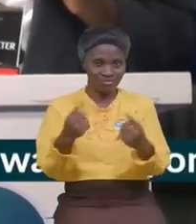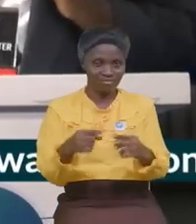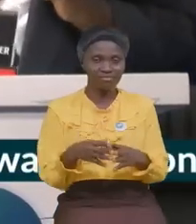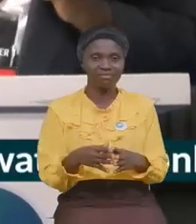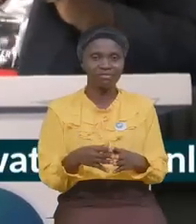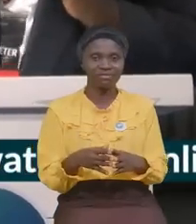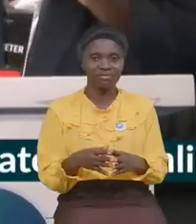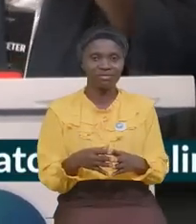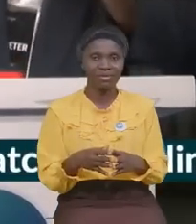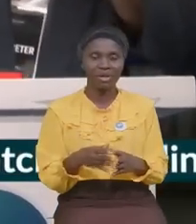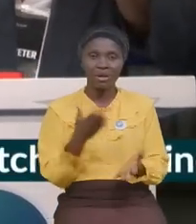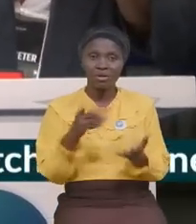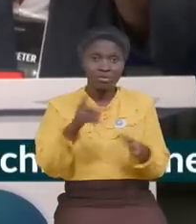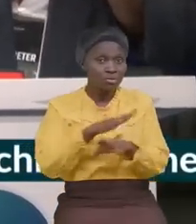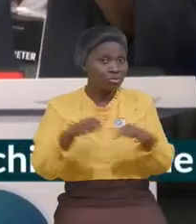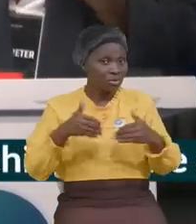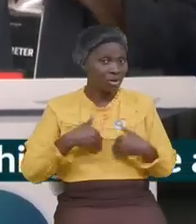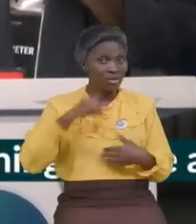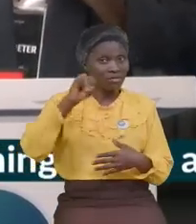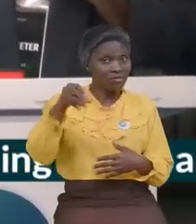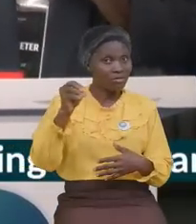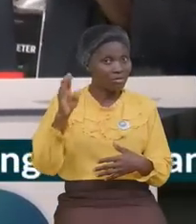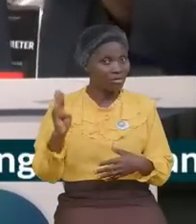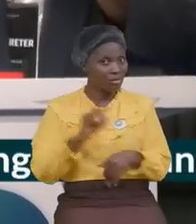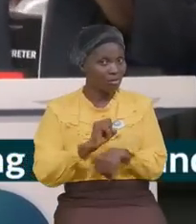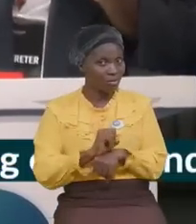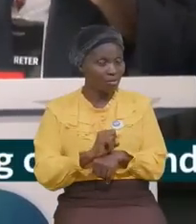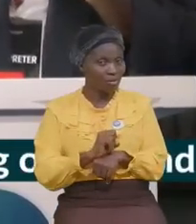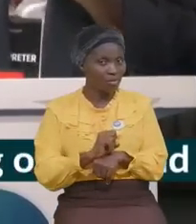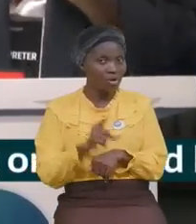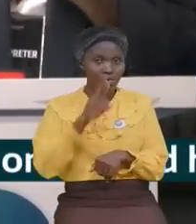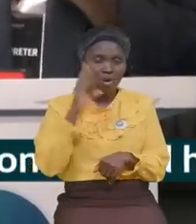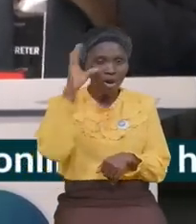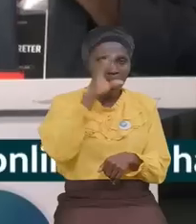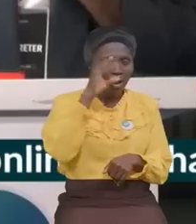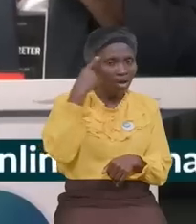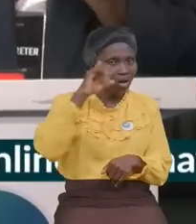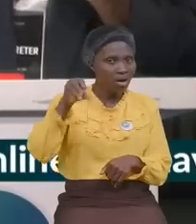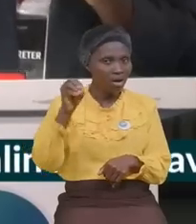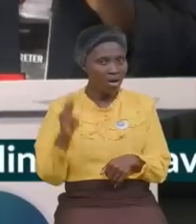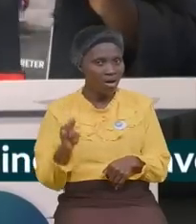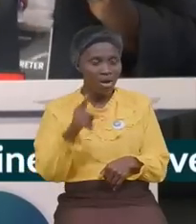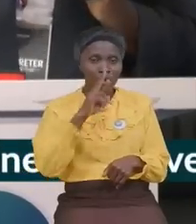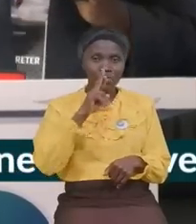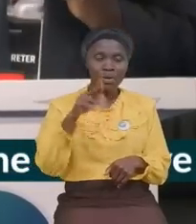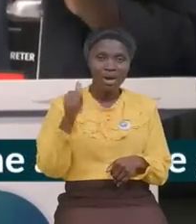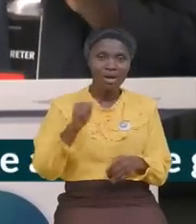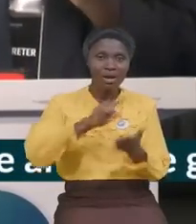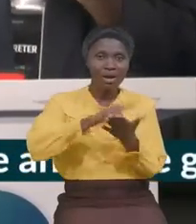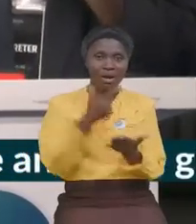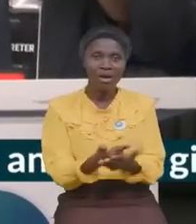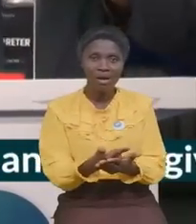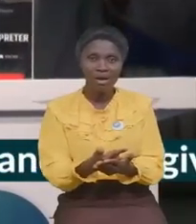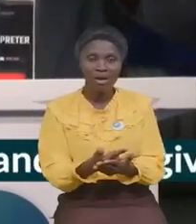are jobless. You have been looking for a job. A graduate. And there is no job for